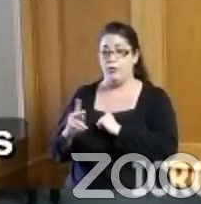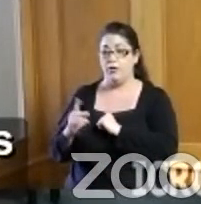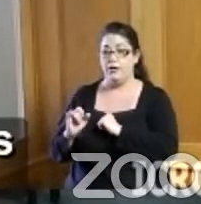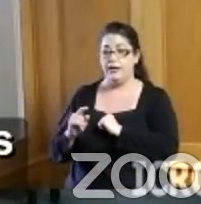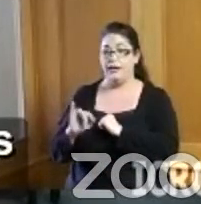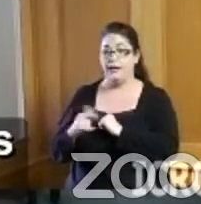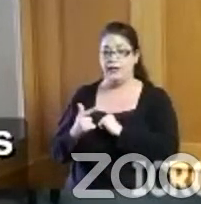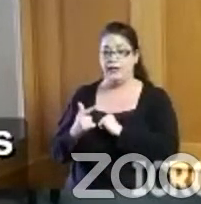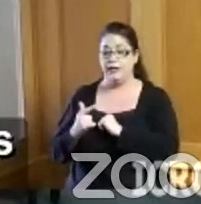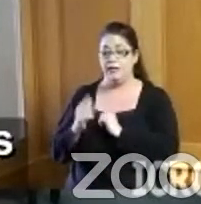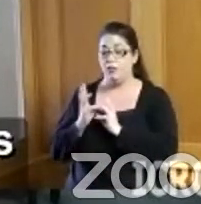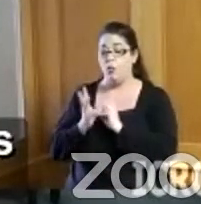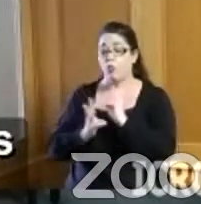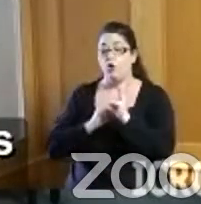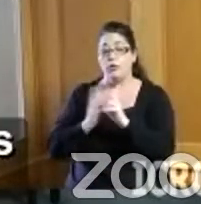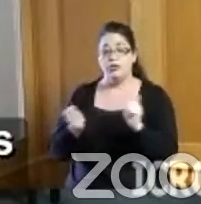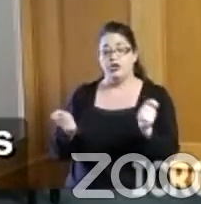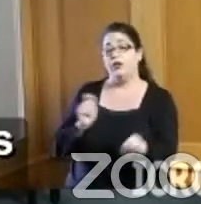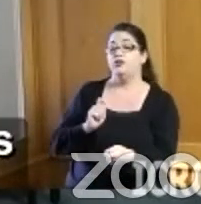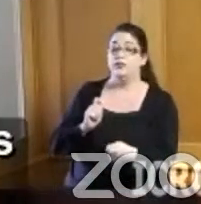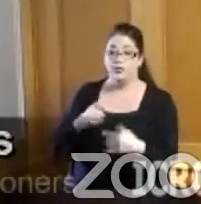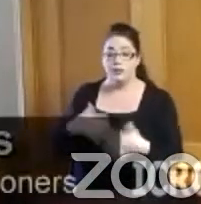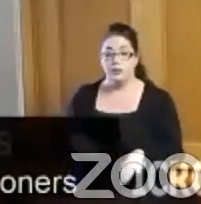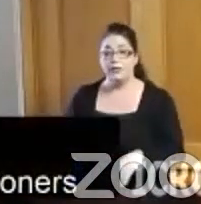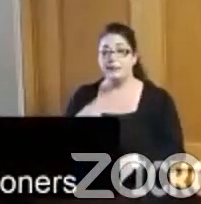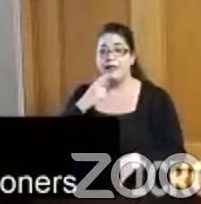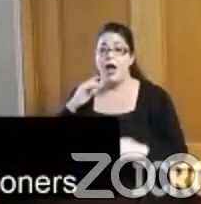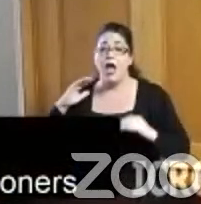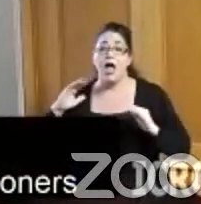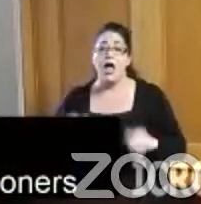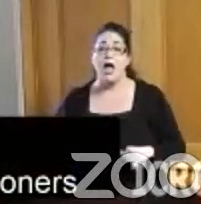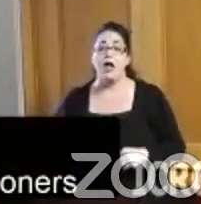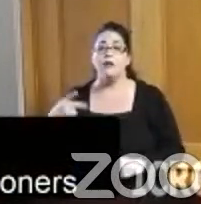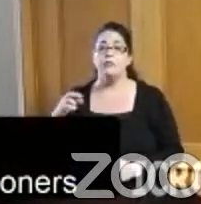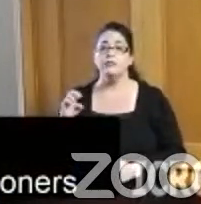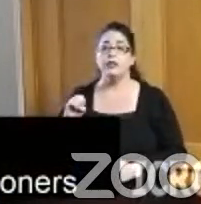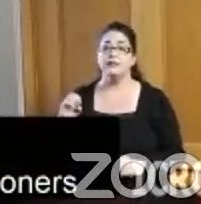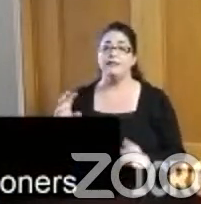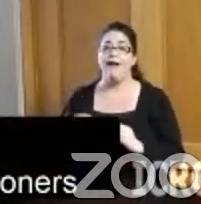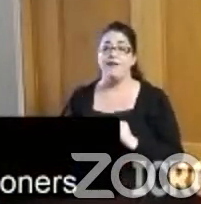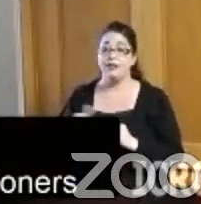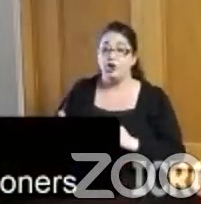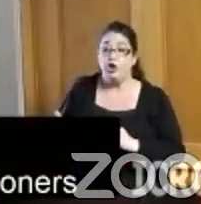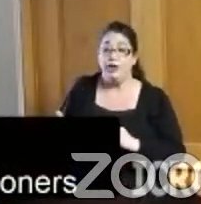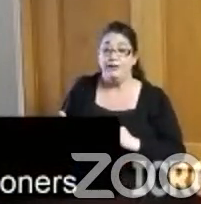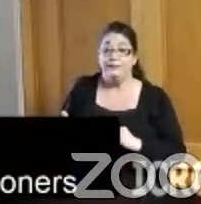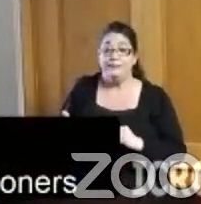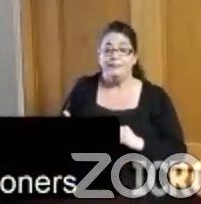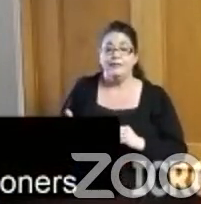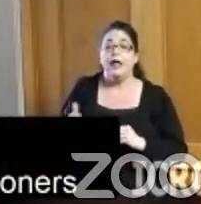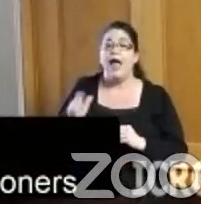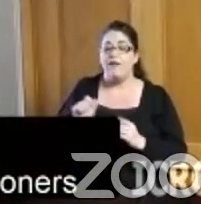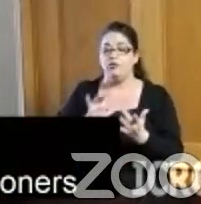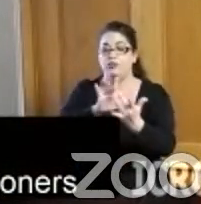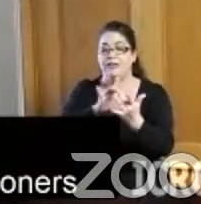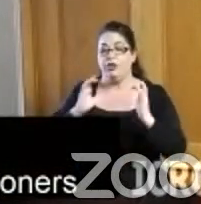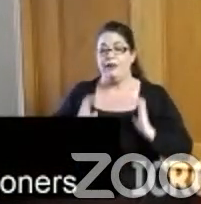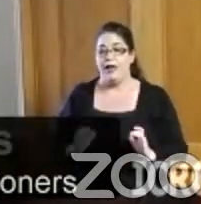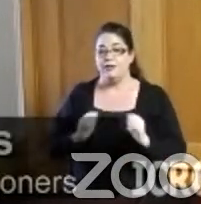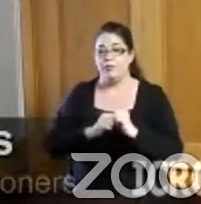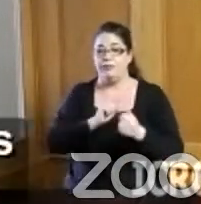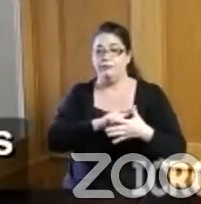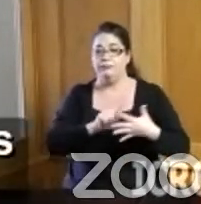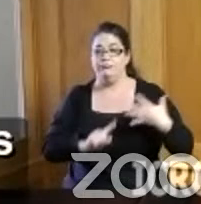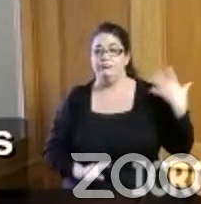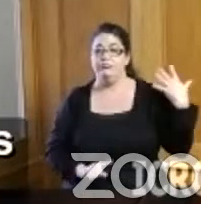has changed. And so a lot of times we say, oh, we did a press conference and that was good. Yeah. but we've got to reach the customer in a lot of